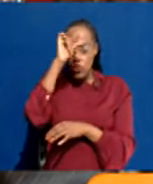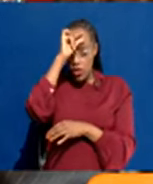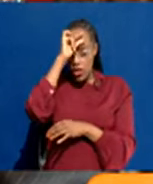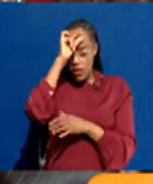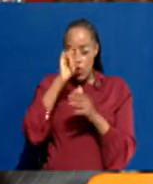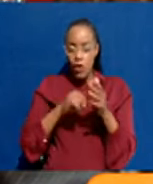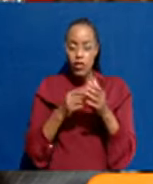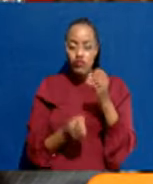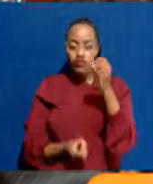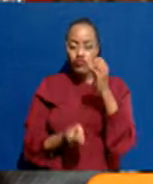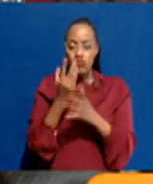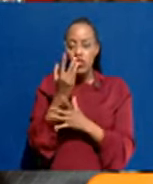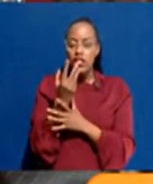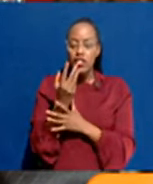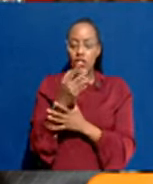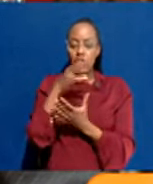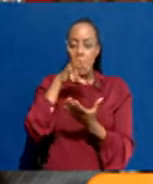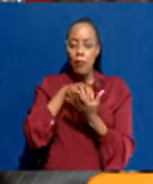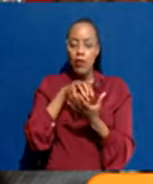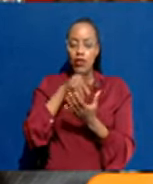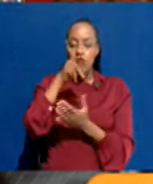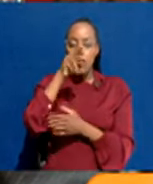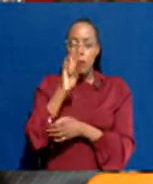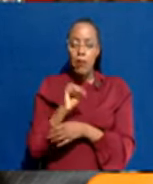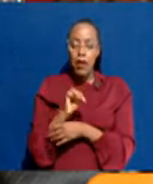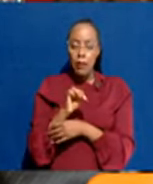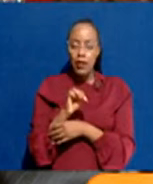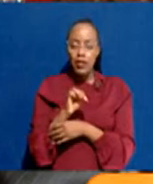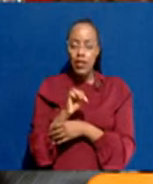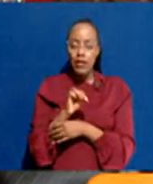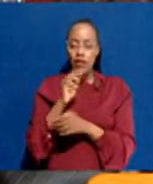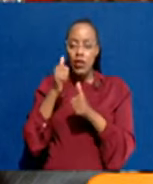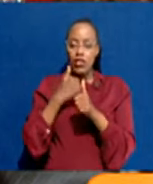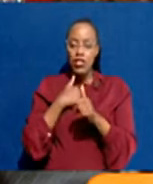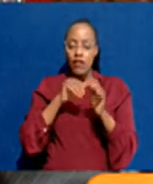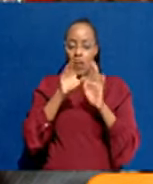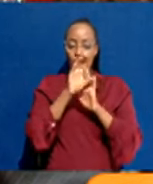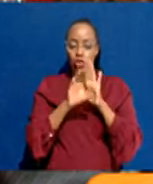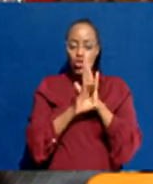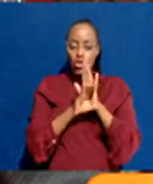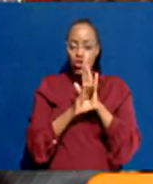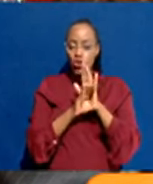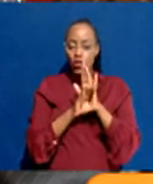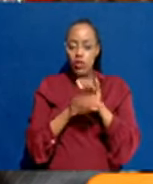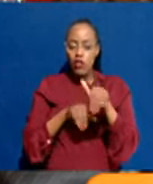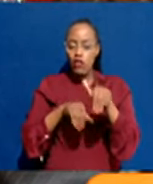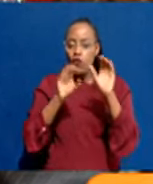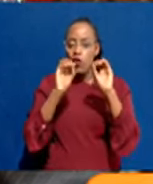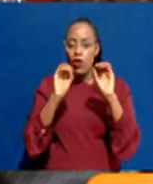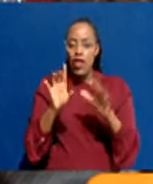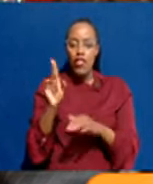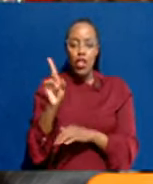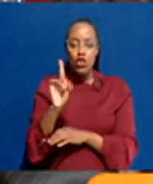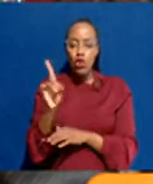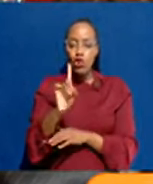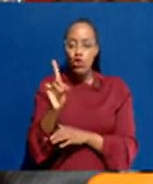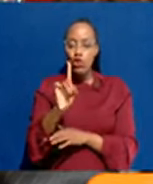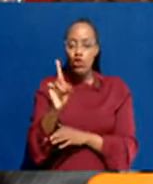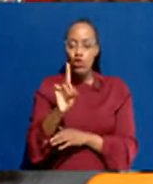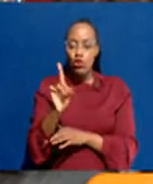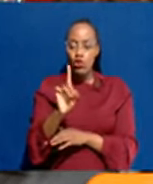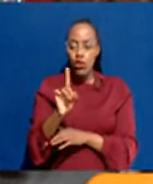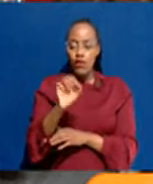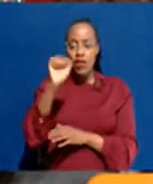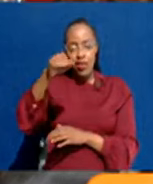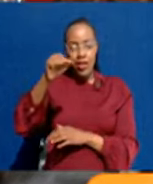that the creation of a position of prime minister was a constitutional illegality. No, you know,